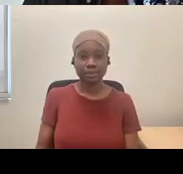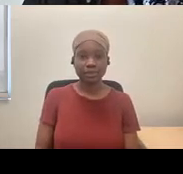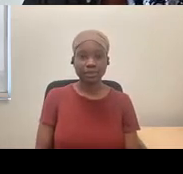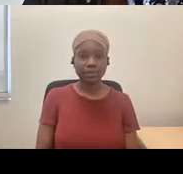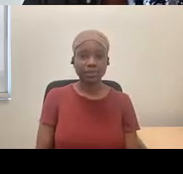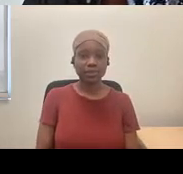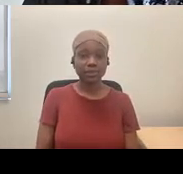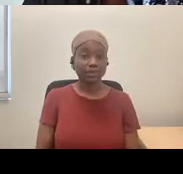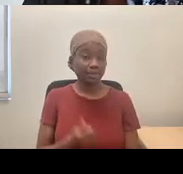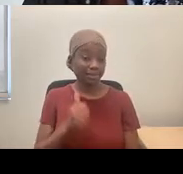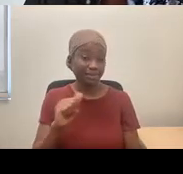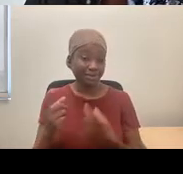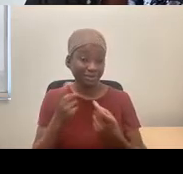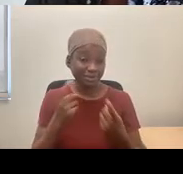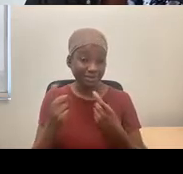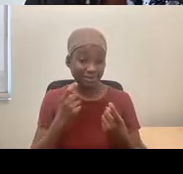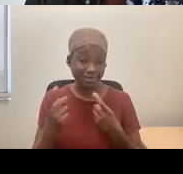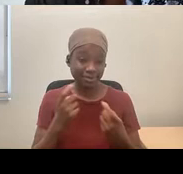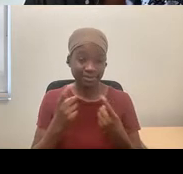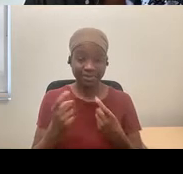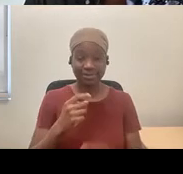Any questions?